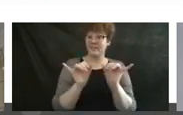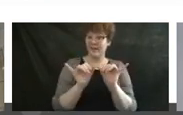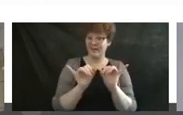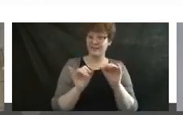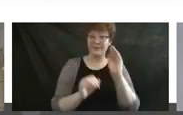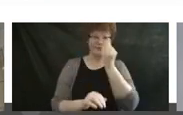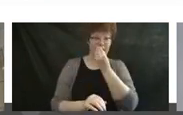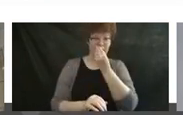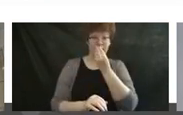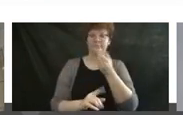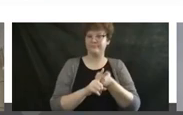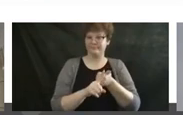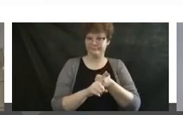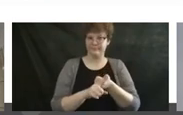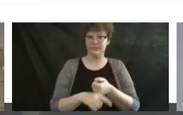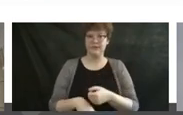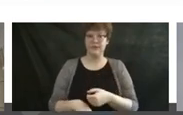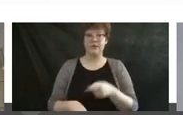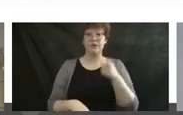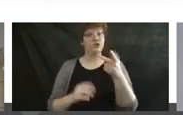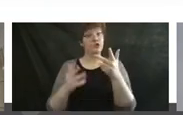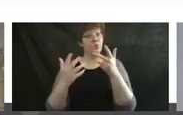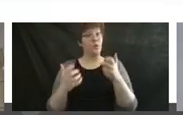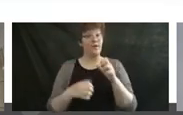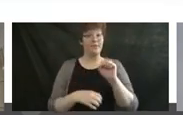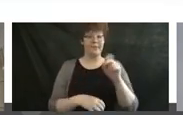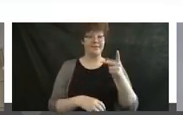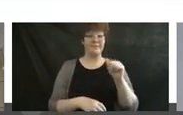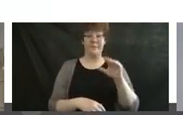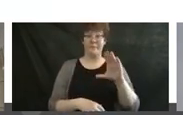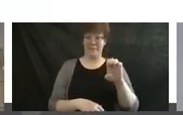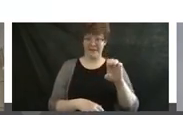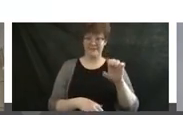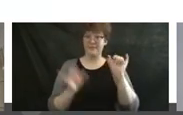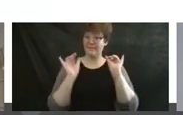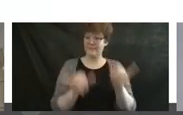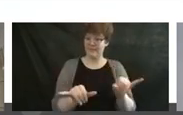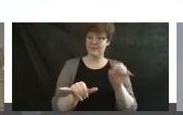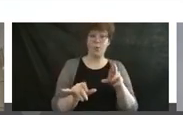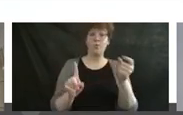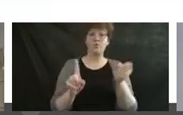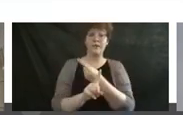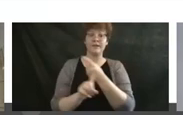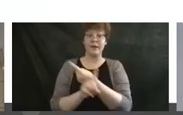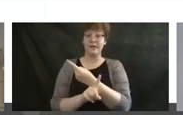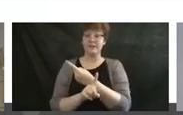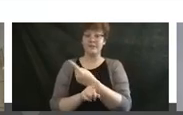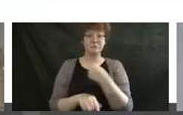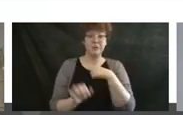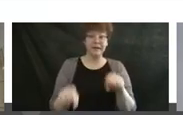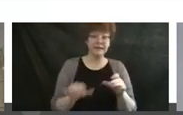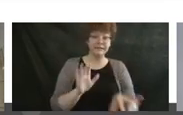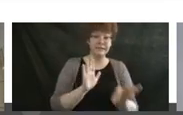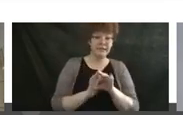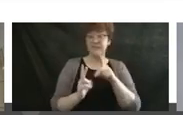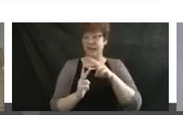Do you want the spacing to be fixed or do you want to randomize it? If you would rather randomize it, I can select randomize. So you can